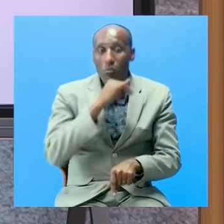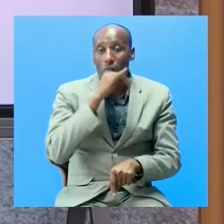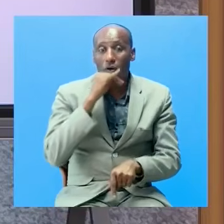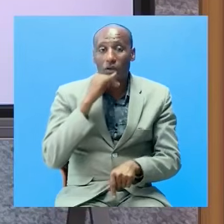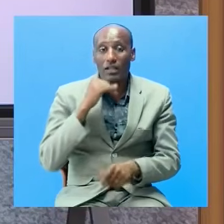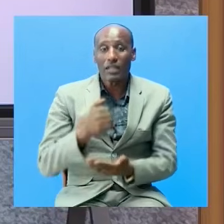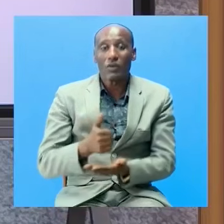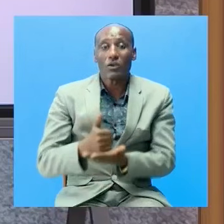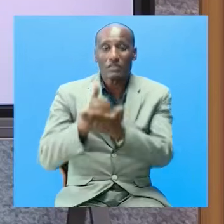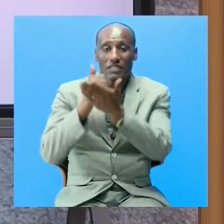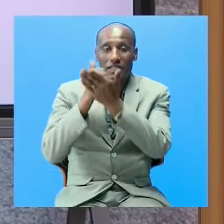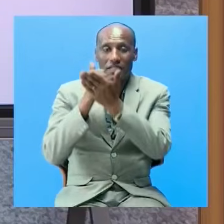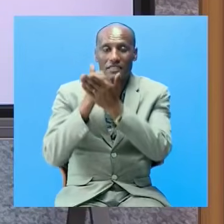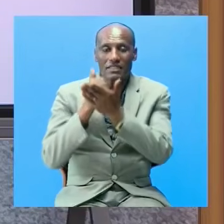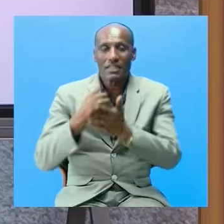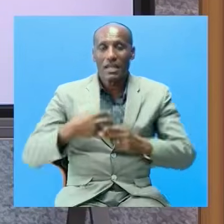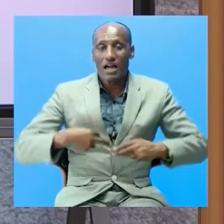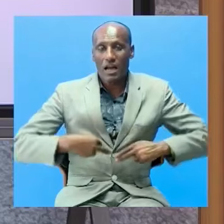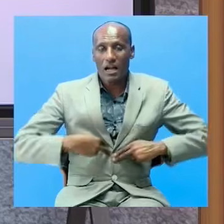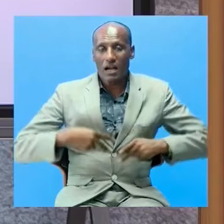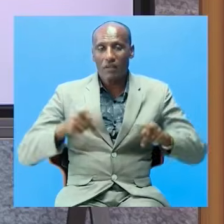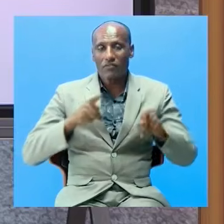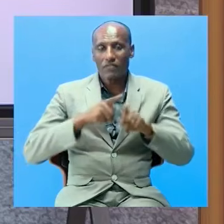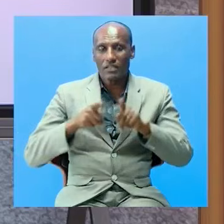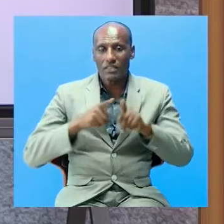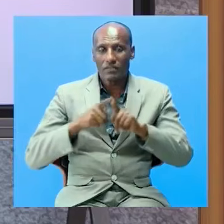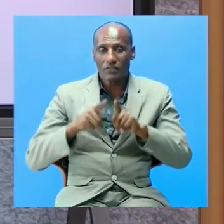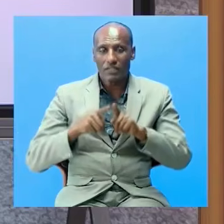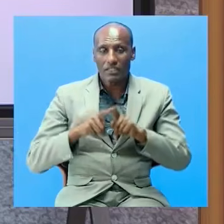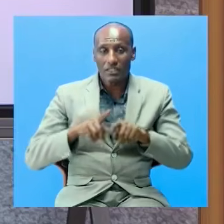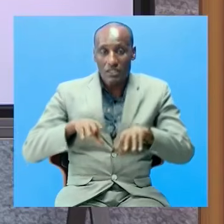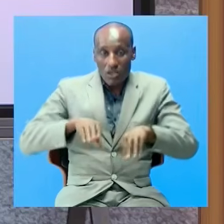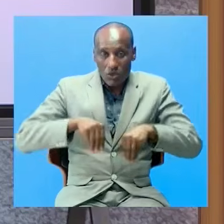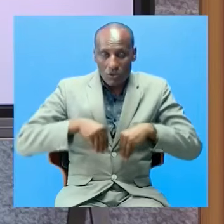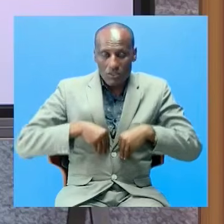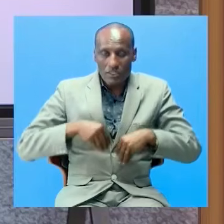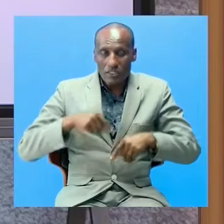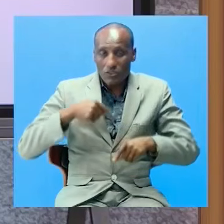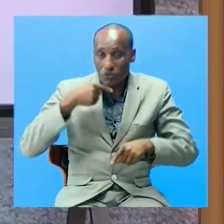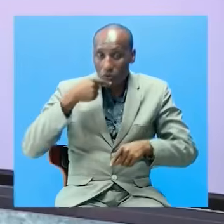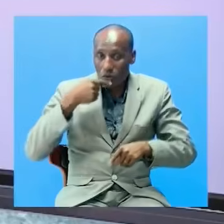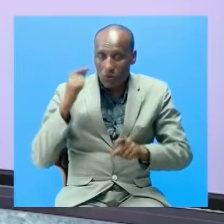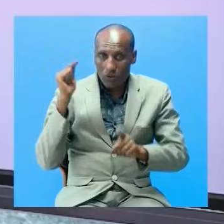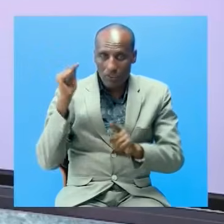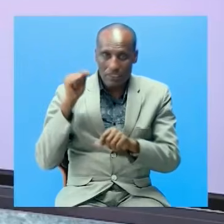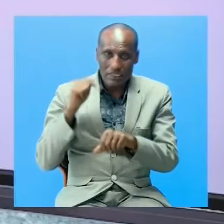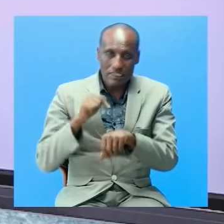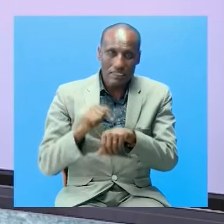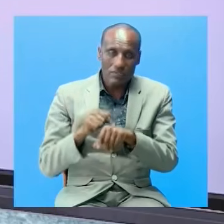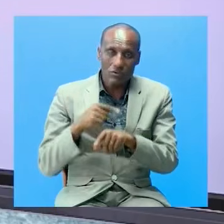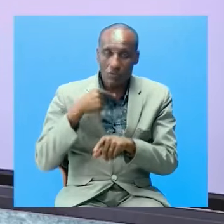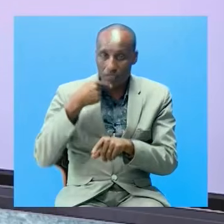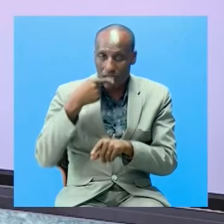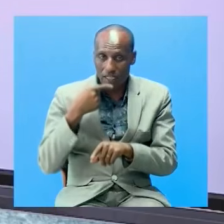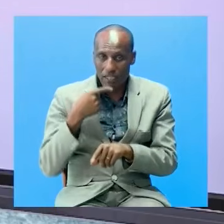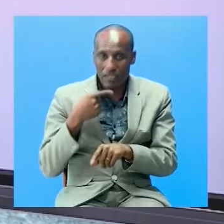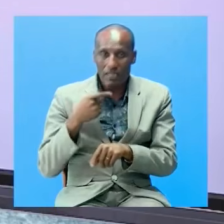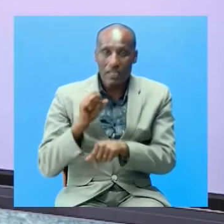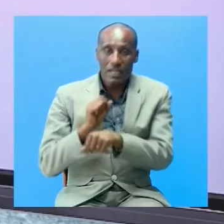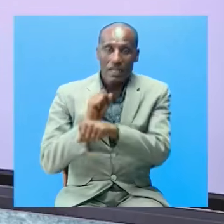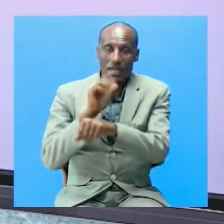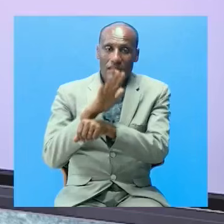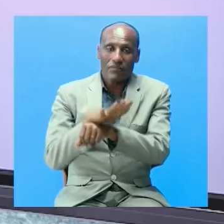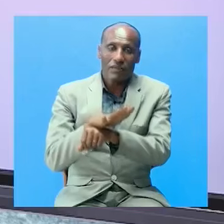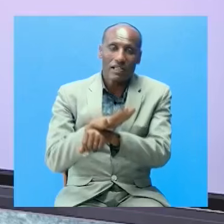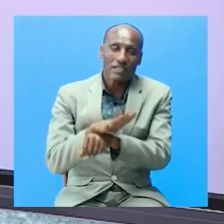what? On time, very good. But these modal auxiliaries, they have a different concern. Their concern is